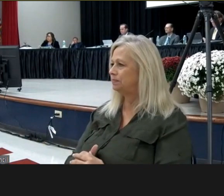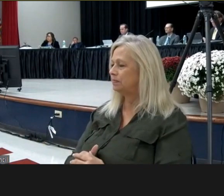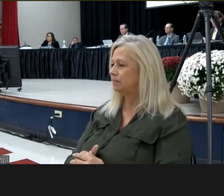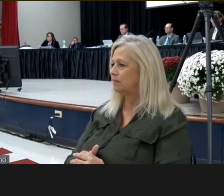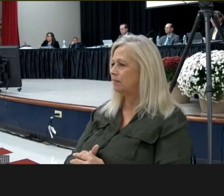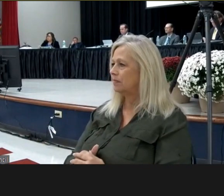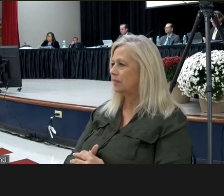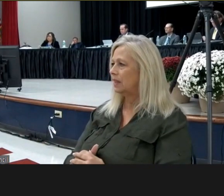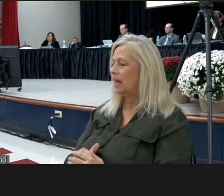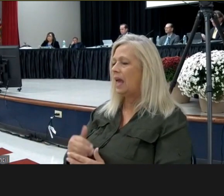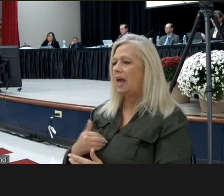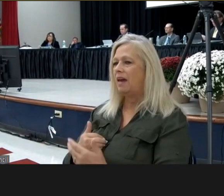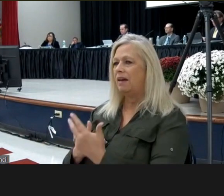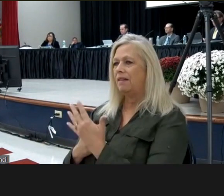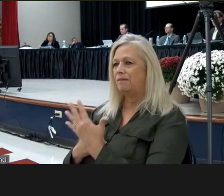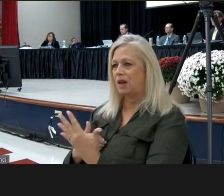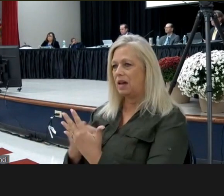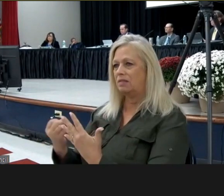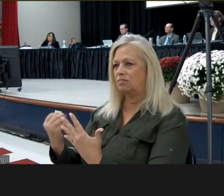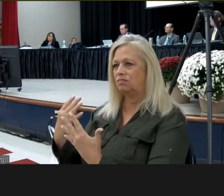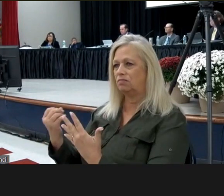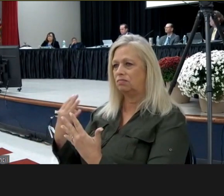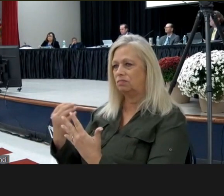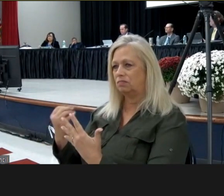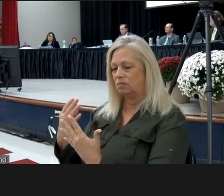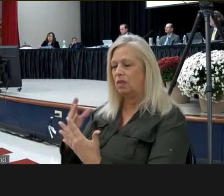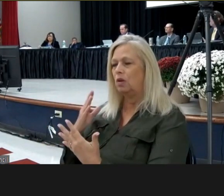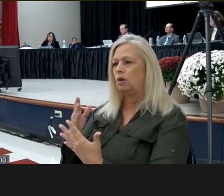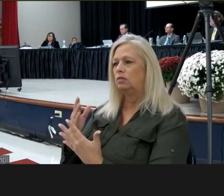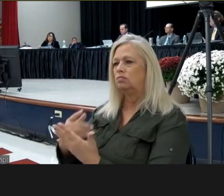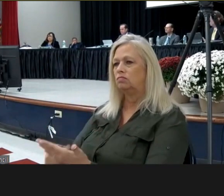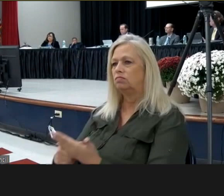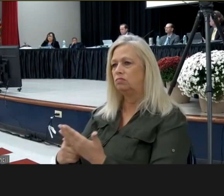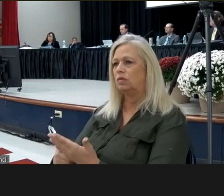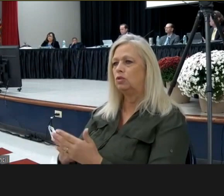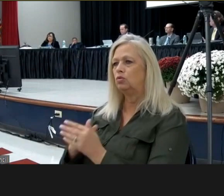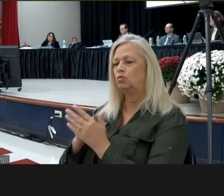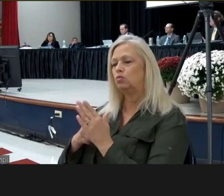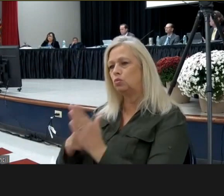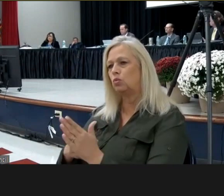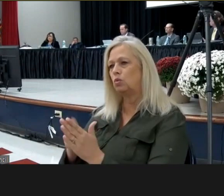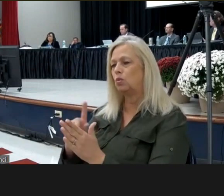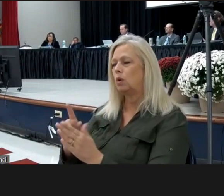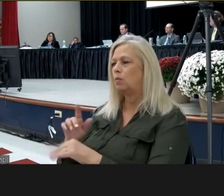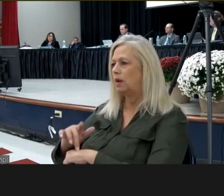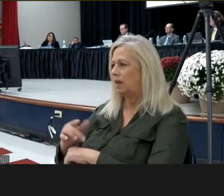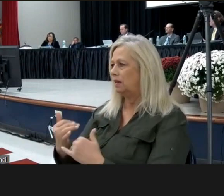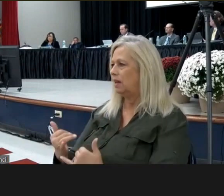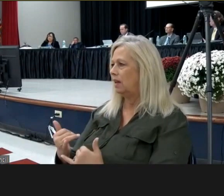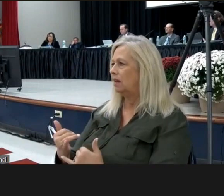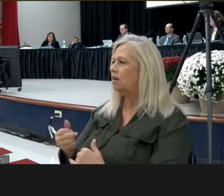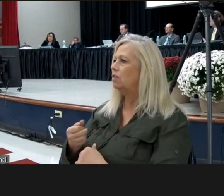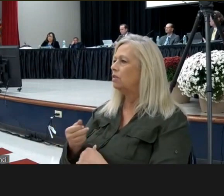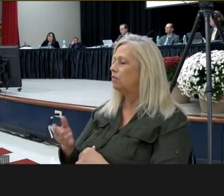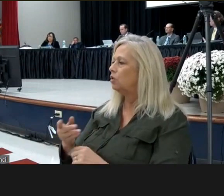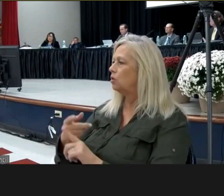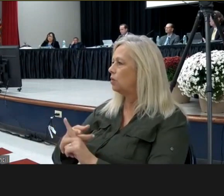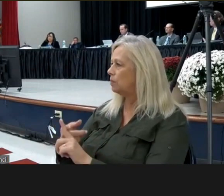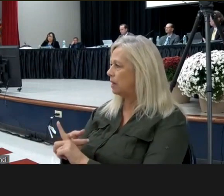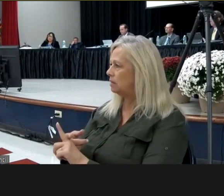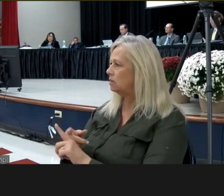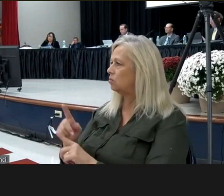I've just got 5 slides giving you an update on where we are in upcoming few months and year in the